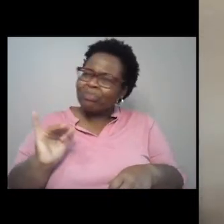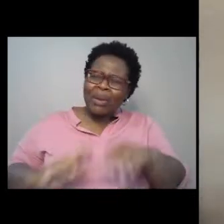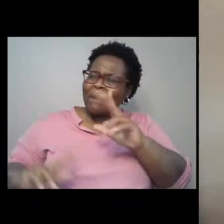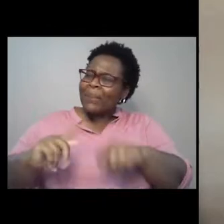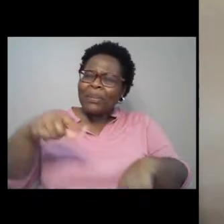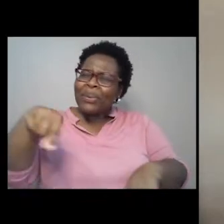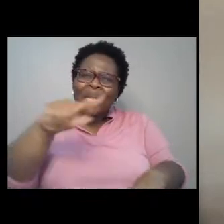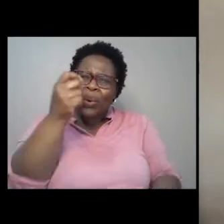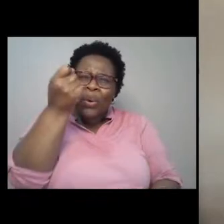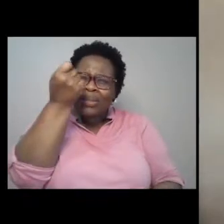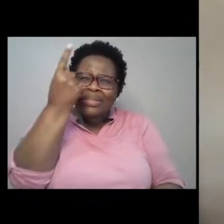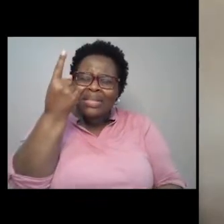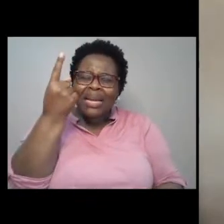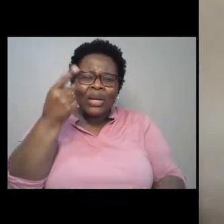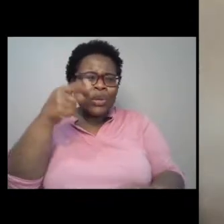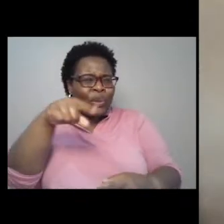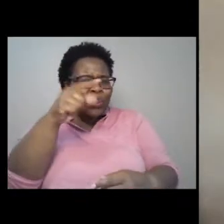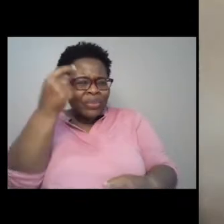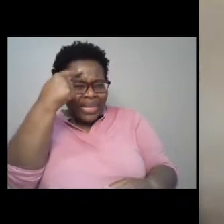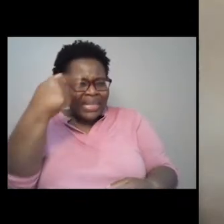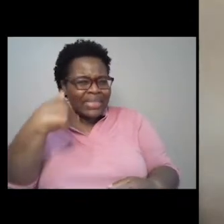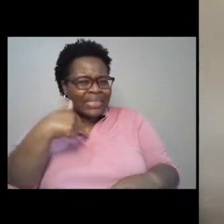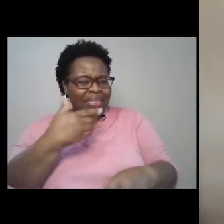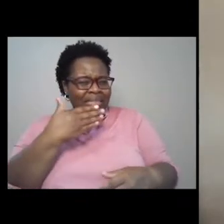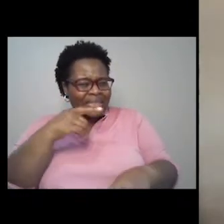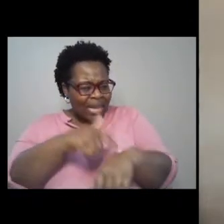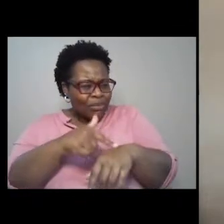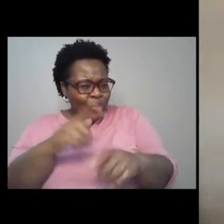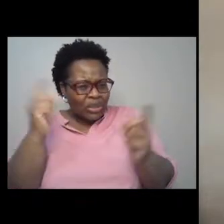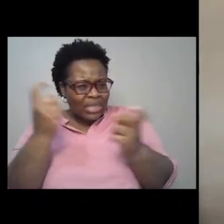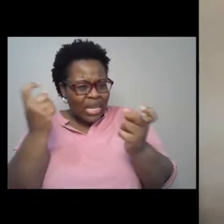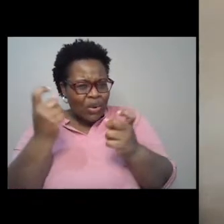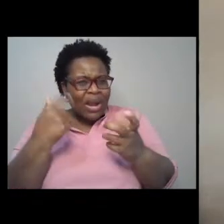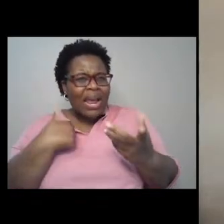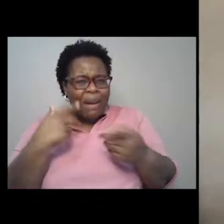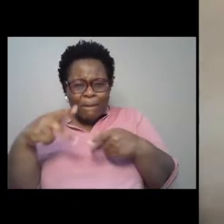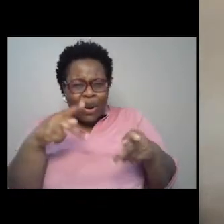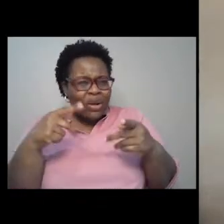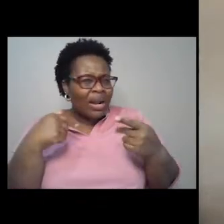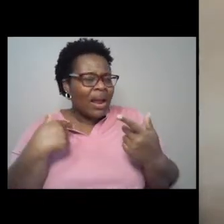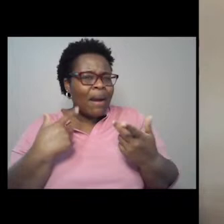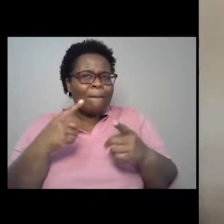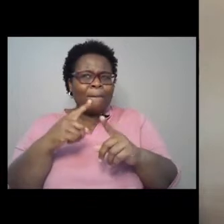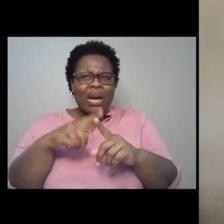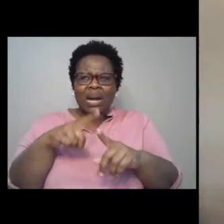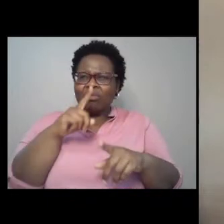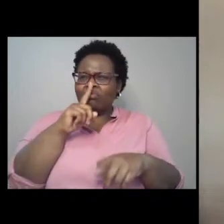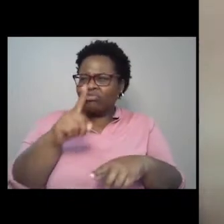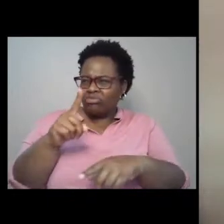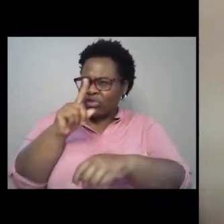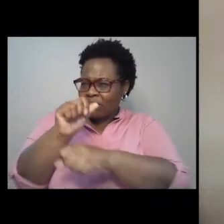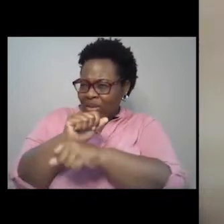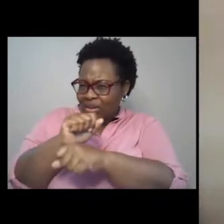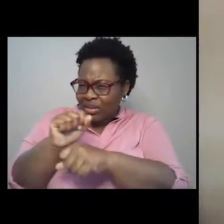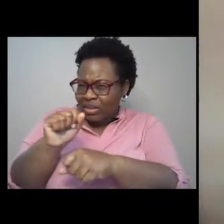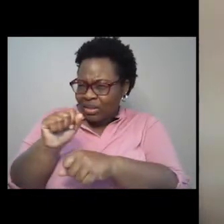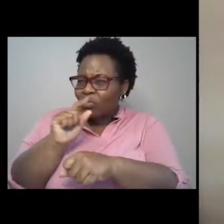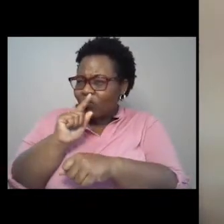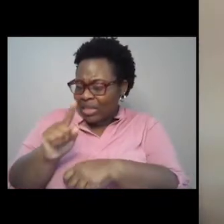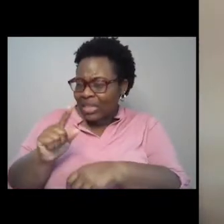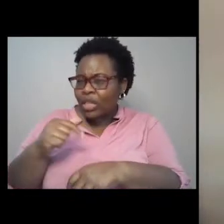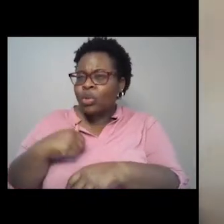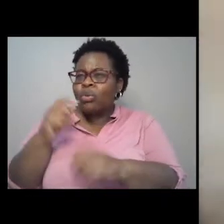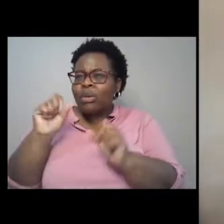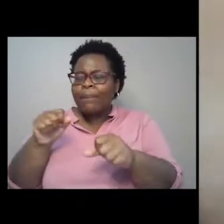don't understand this. Like you think that it's a time to celebrate and it's all parties, but in reality, like you could be losing your friends.